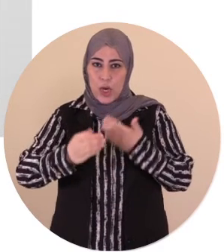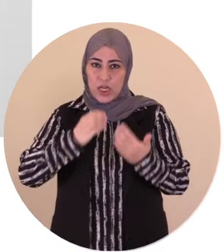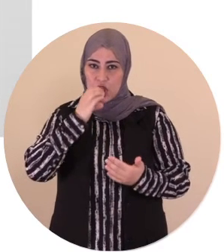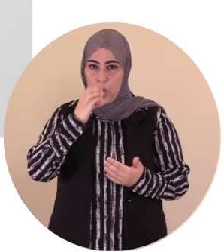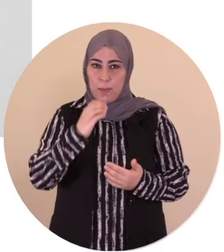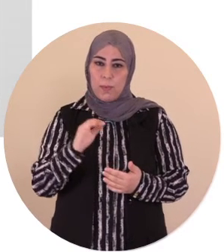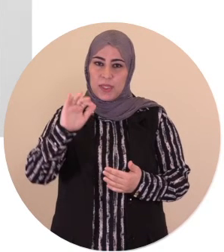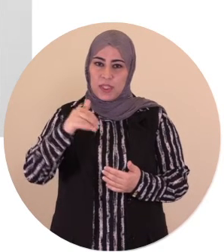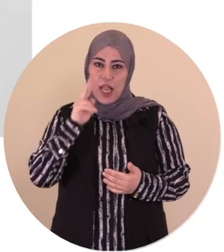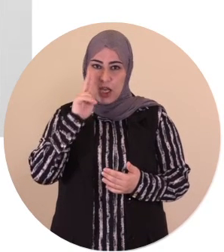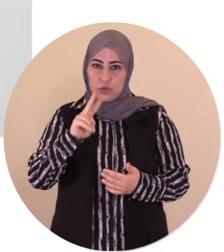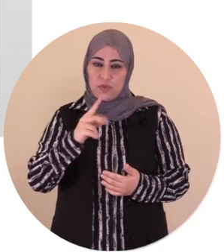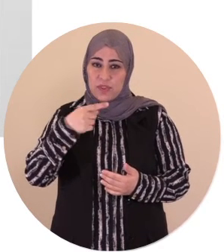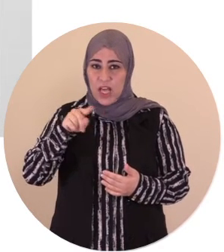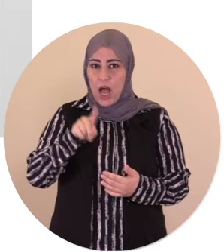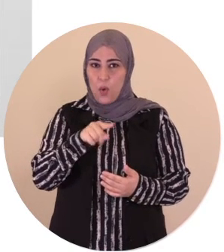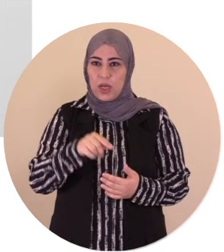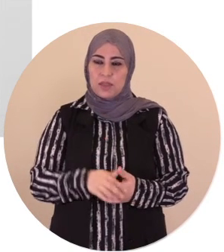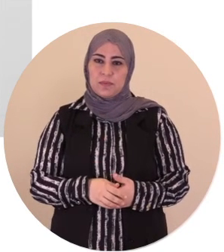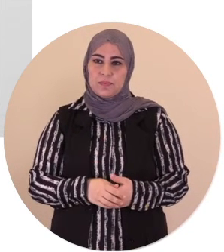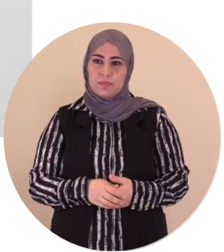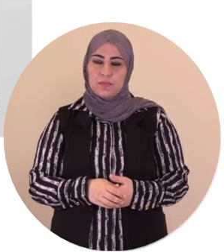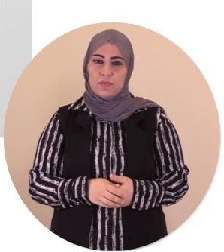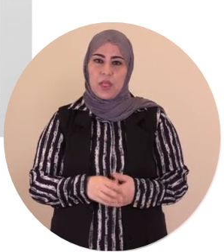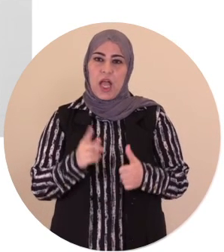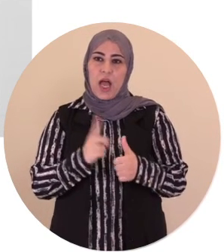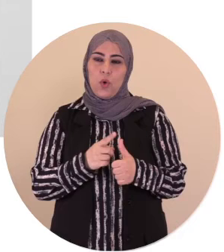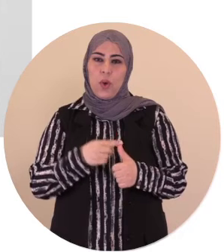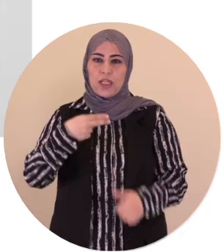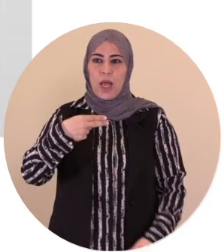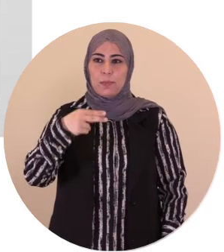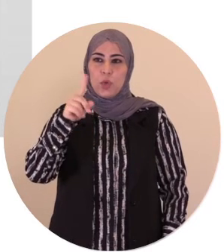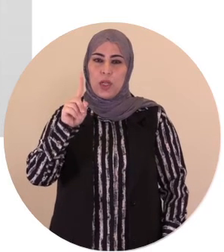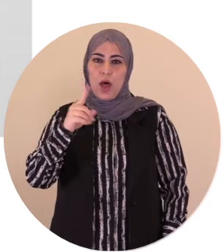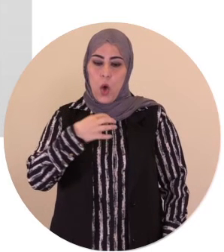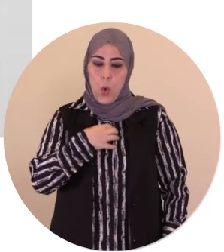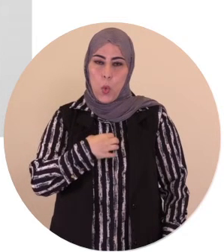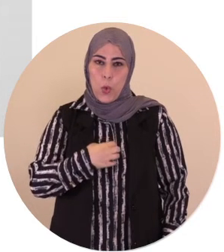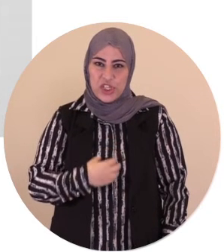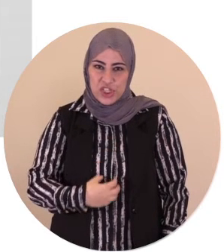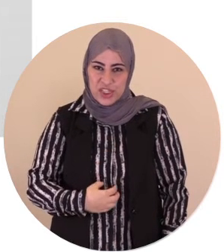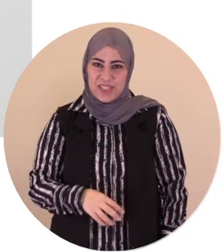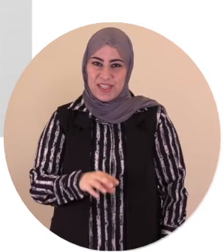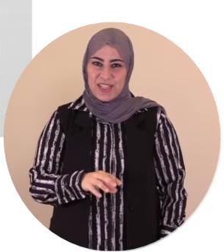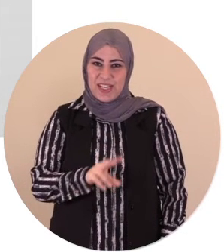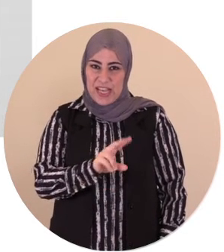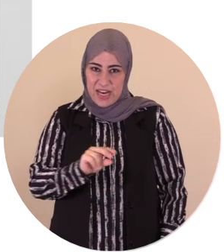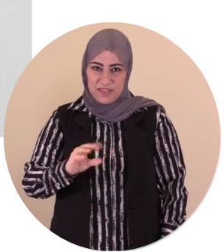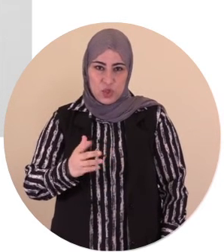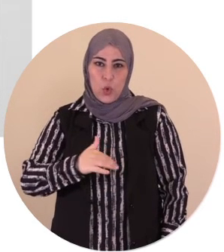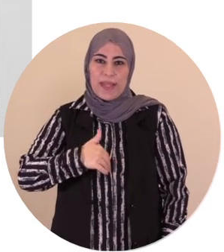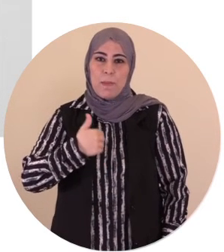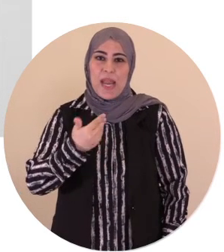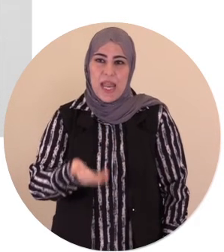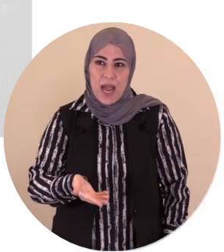with me. Let's look at them together. Abdullah wished he, what? Studied for the test. Remember,